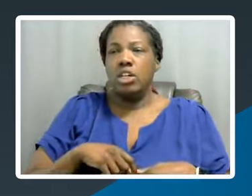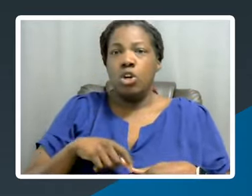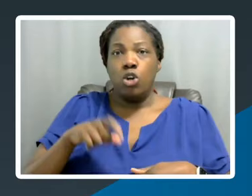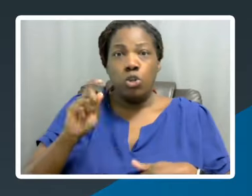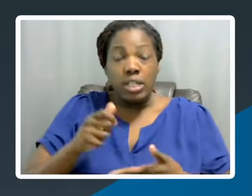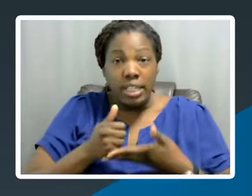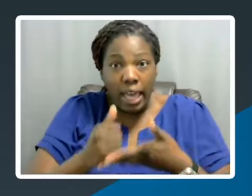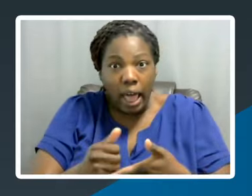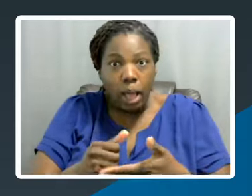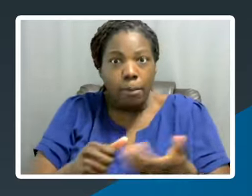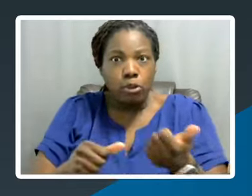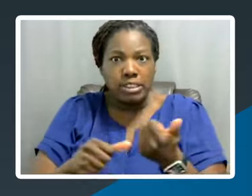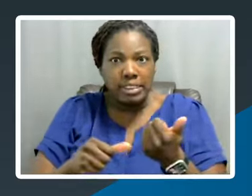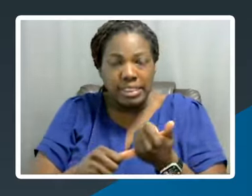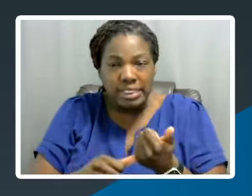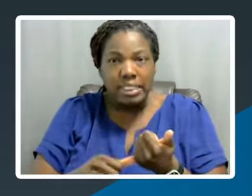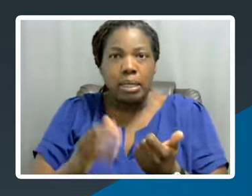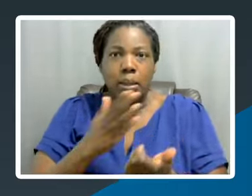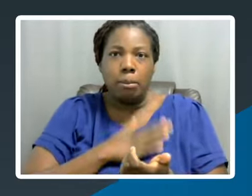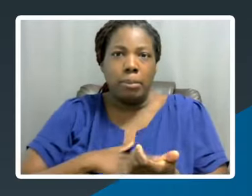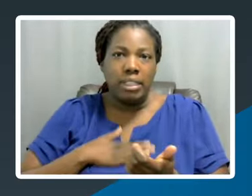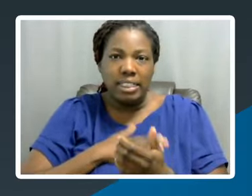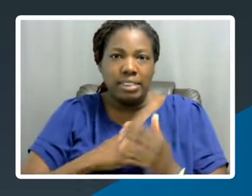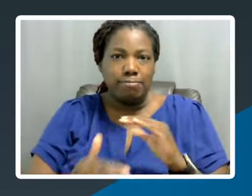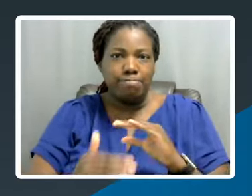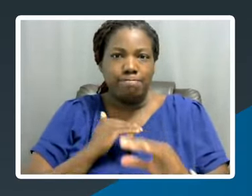assistance, please send us a message at